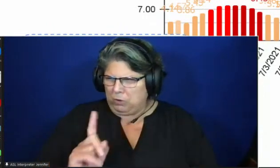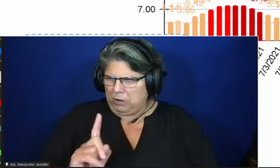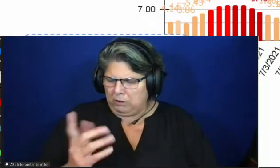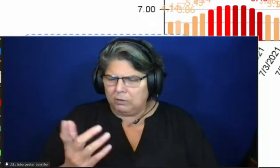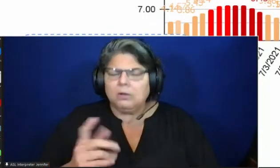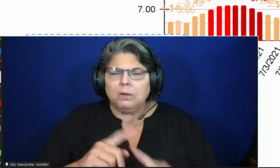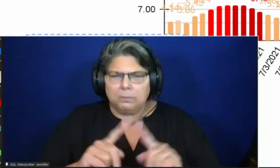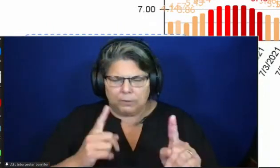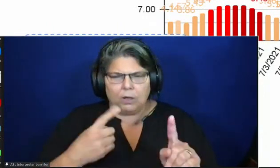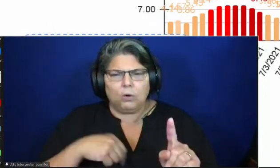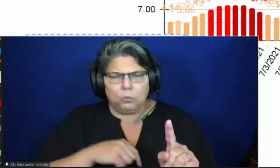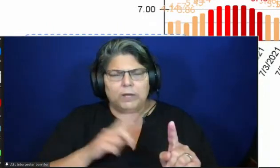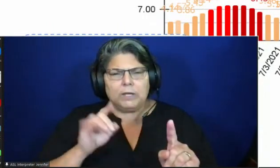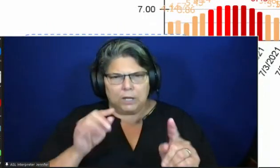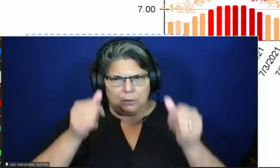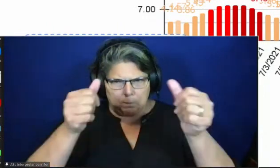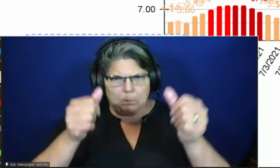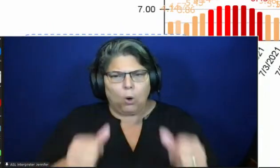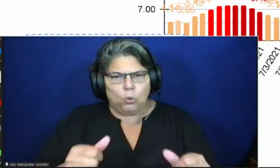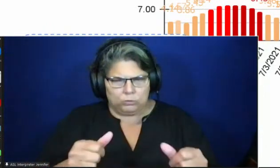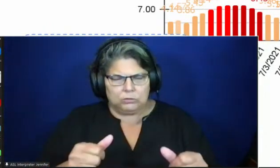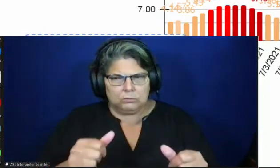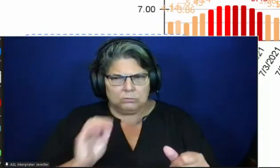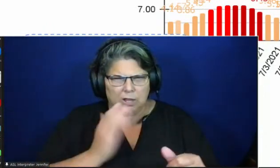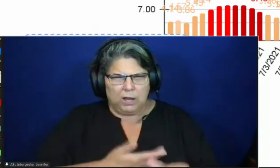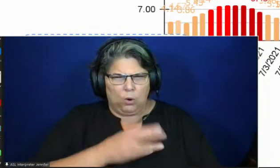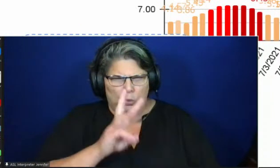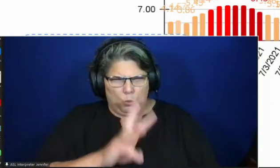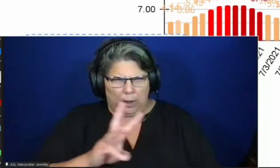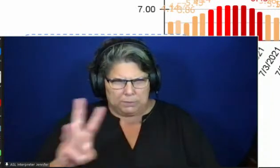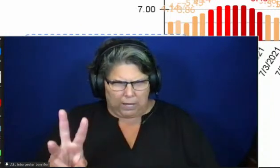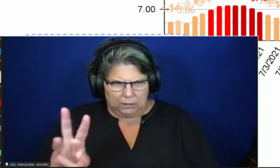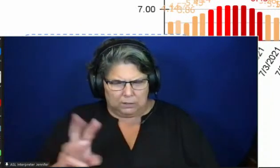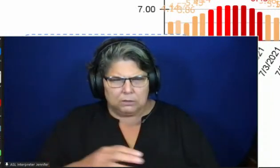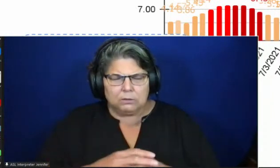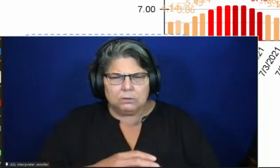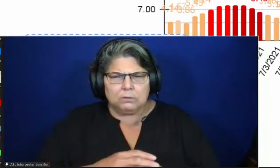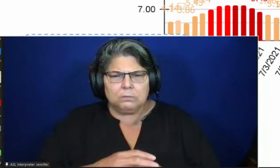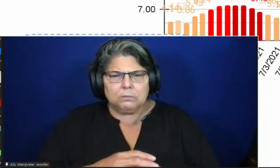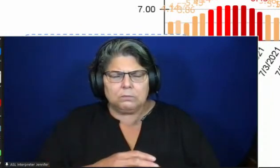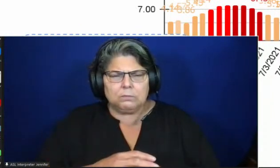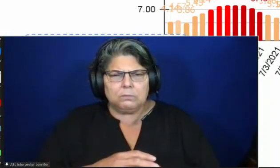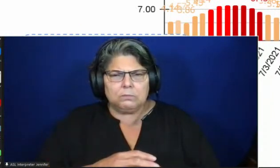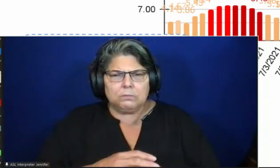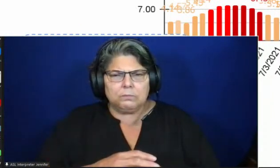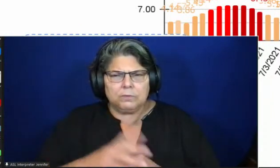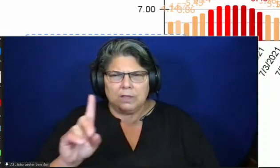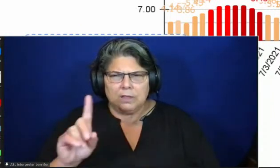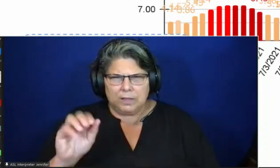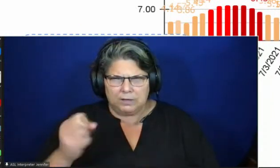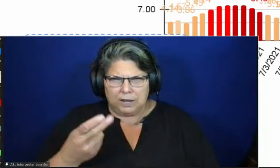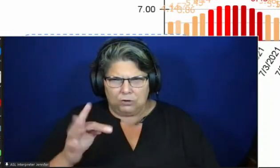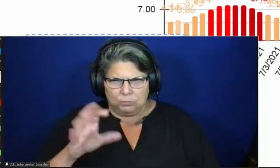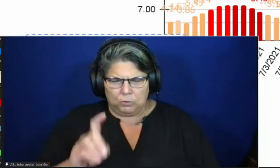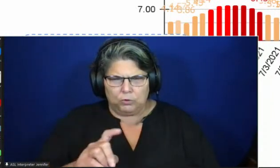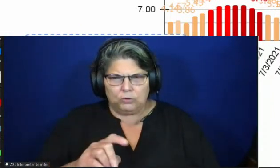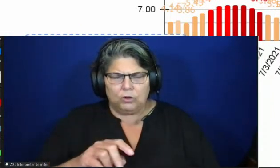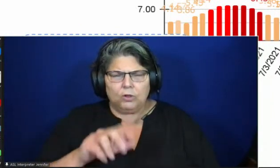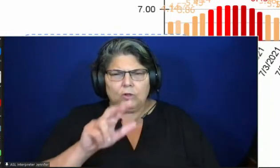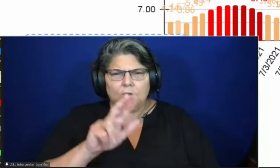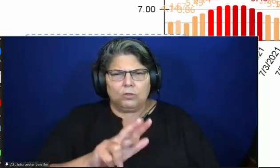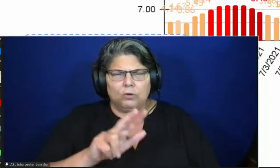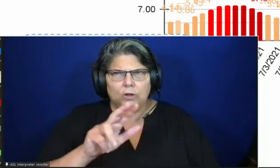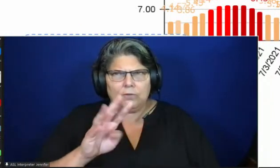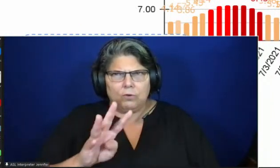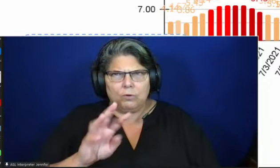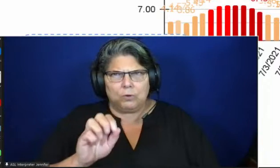we have posted on our website on the dashboard is 43.6 cases per 100,000 per